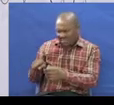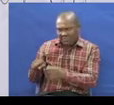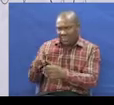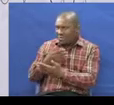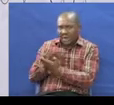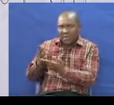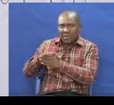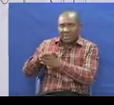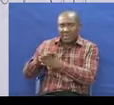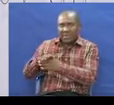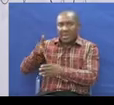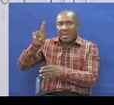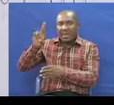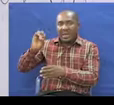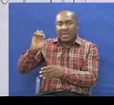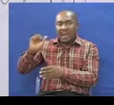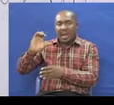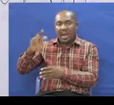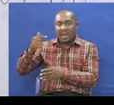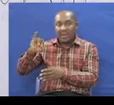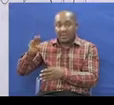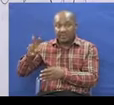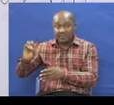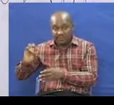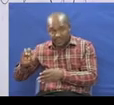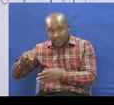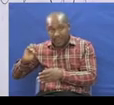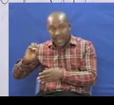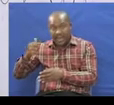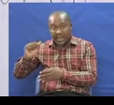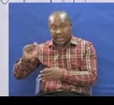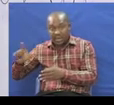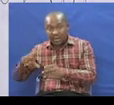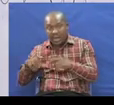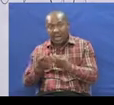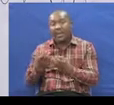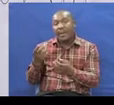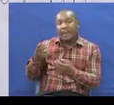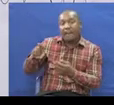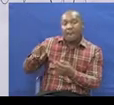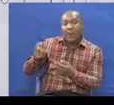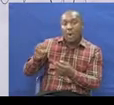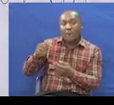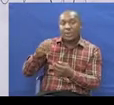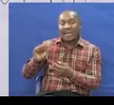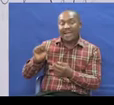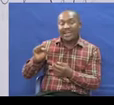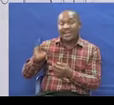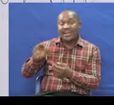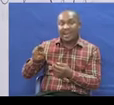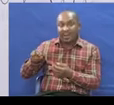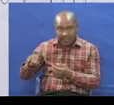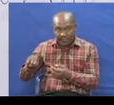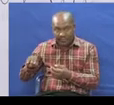most reactive metals like potassium and sodium in the laboratory. The answer is because the reaction will take place while it